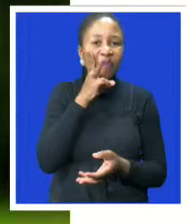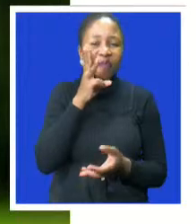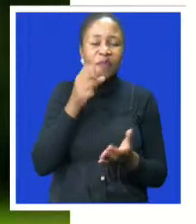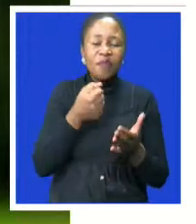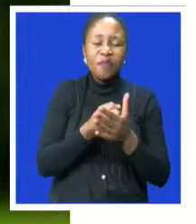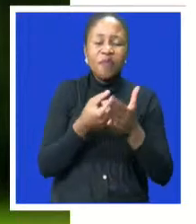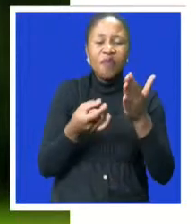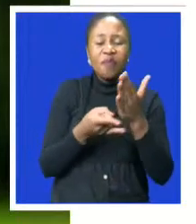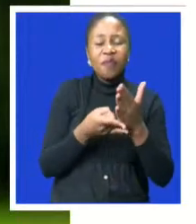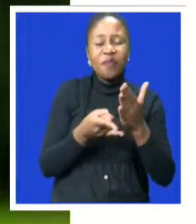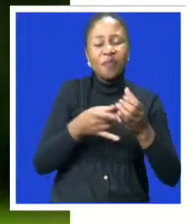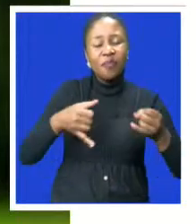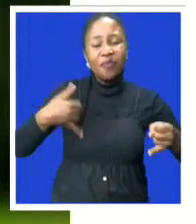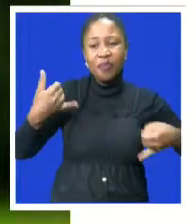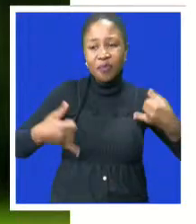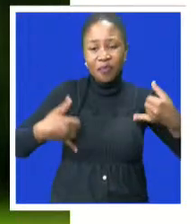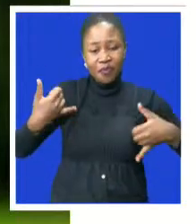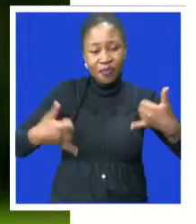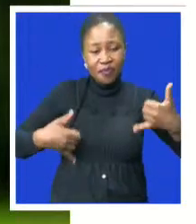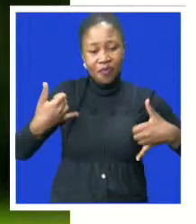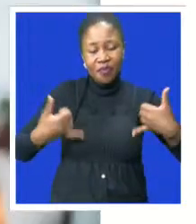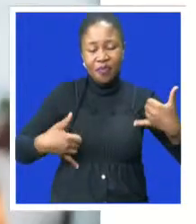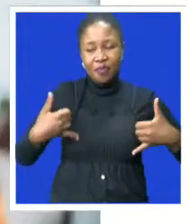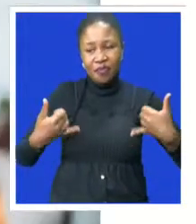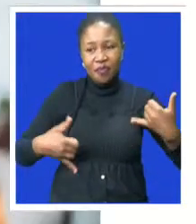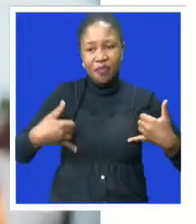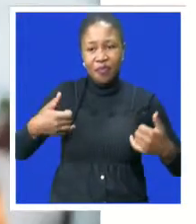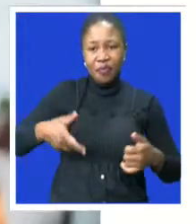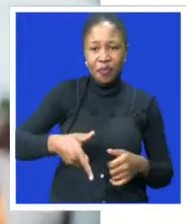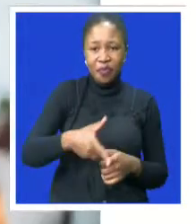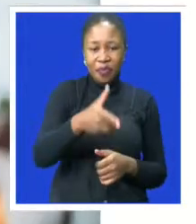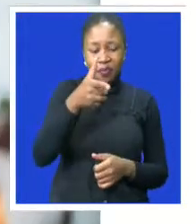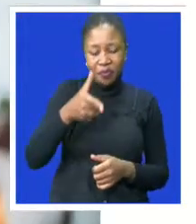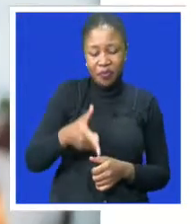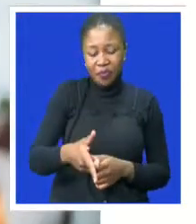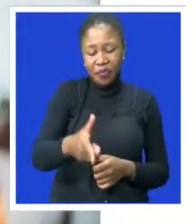green vegetables. Okay?